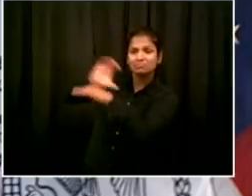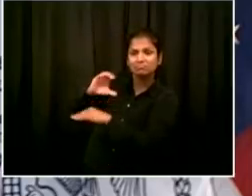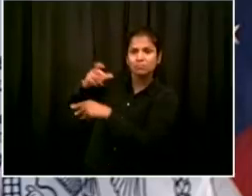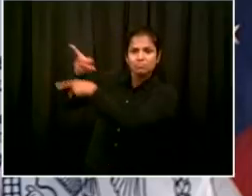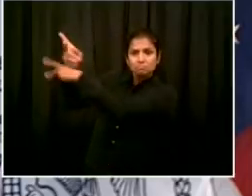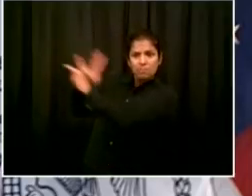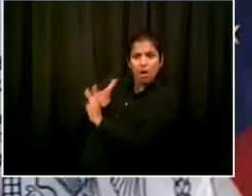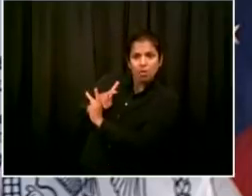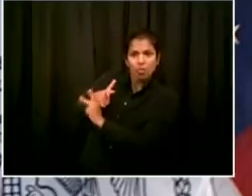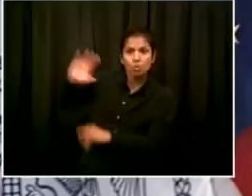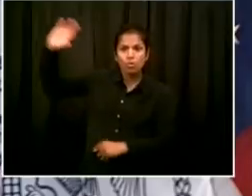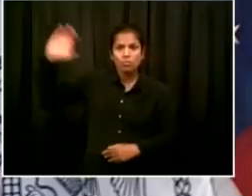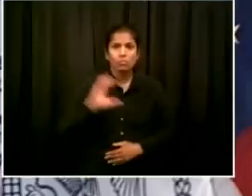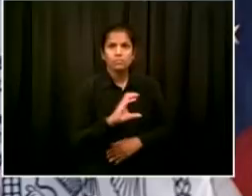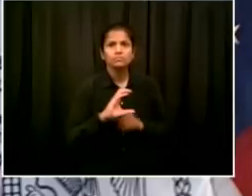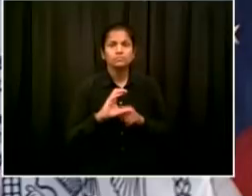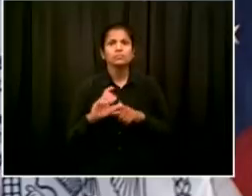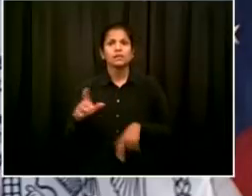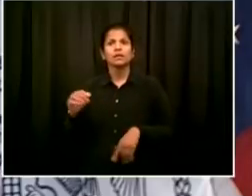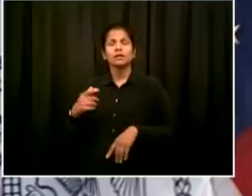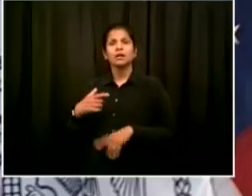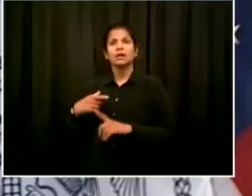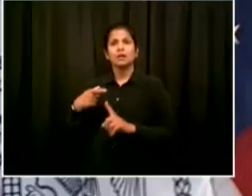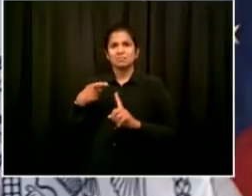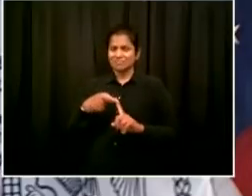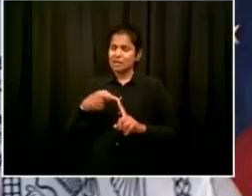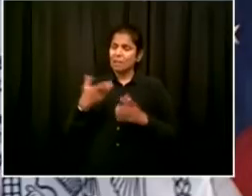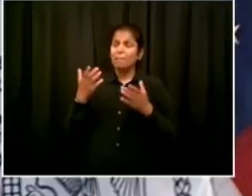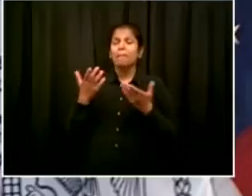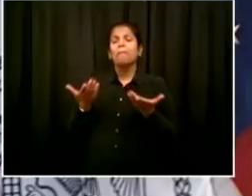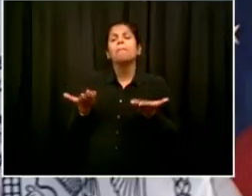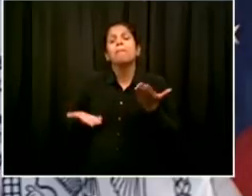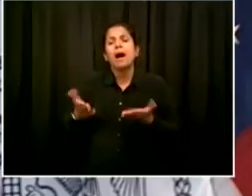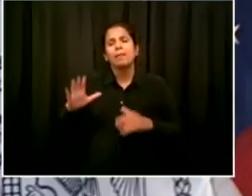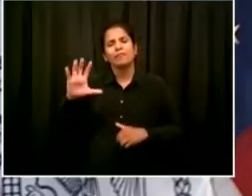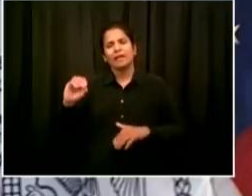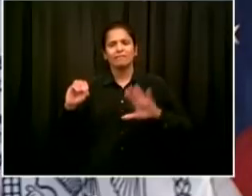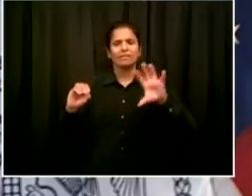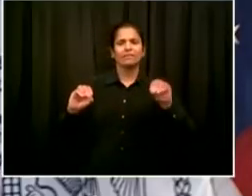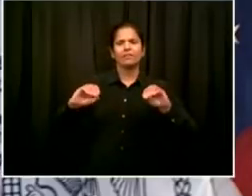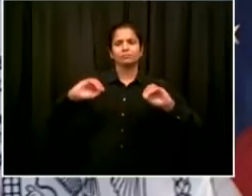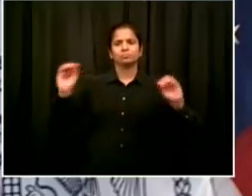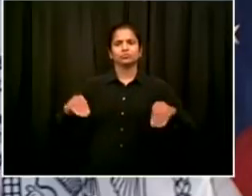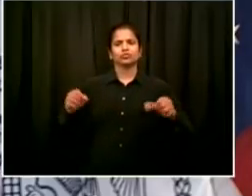those layoffs. Go ahead. The